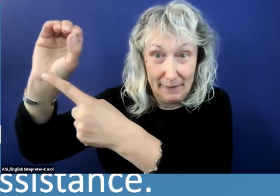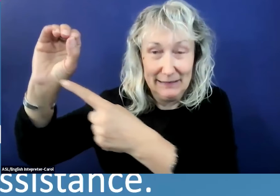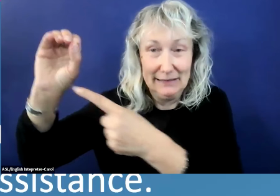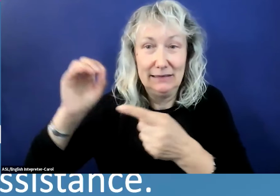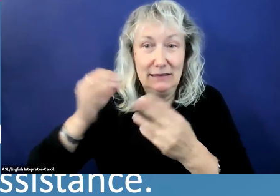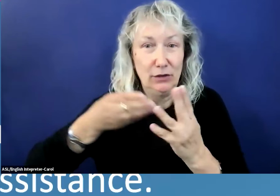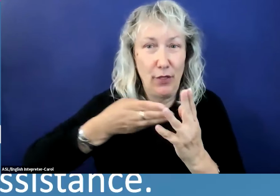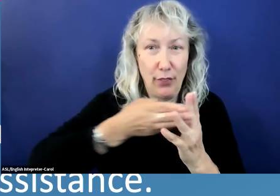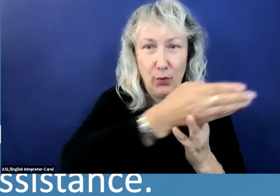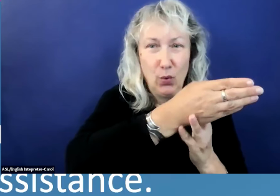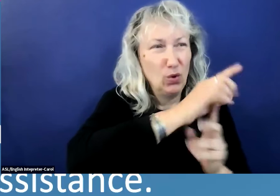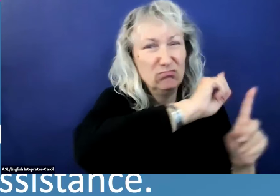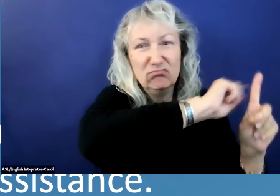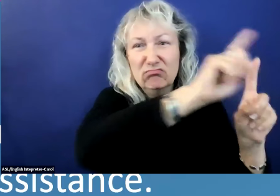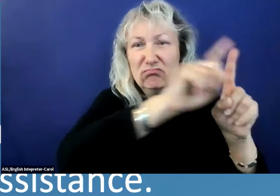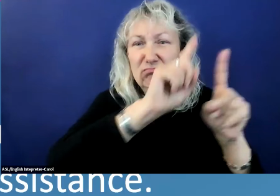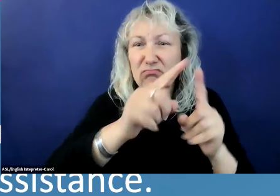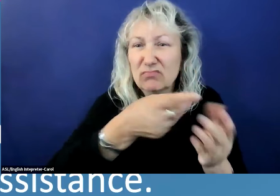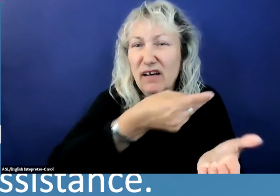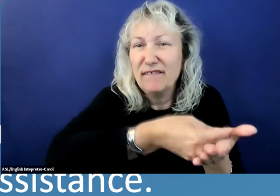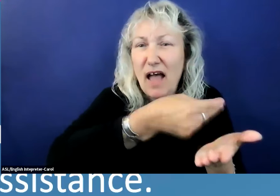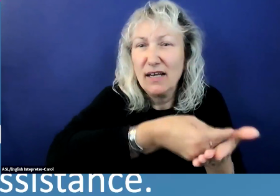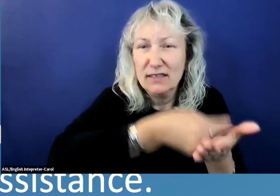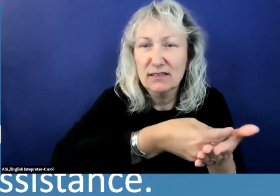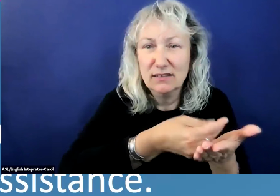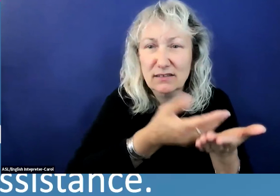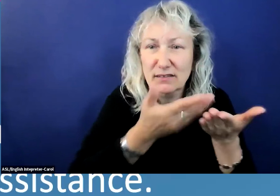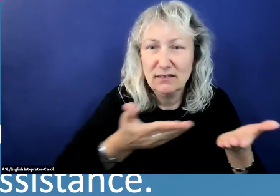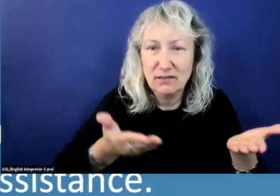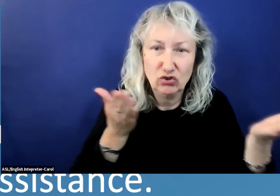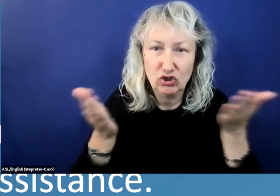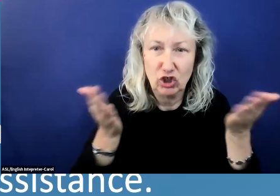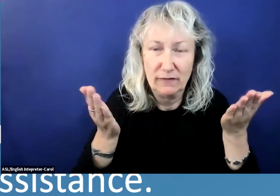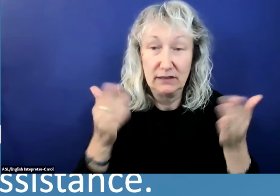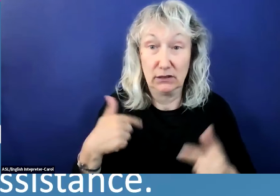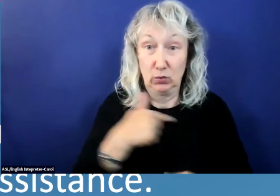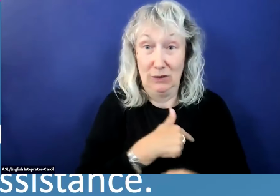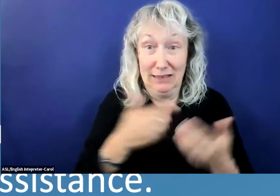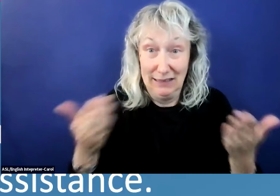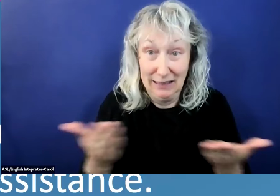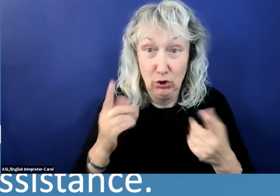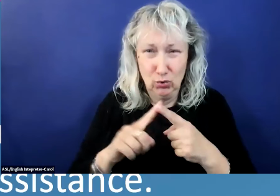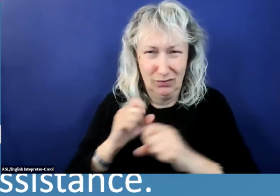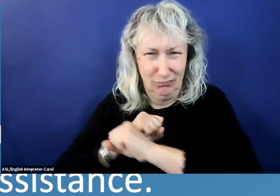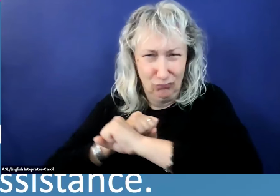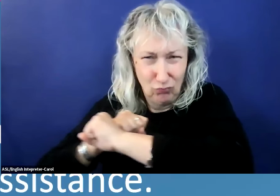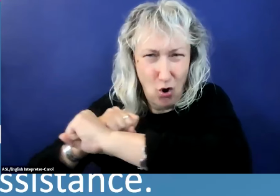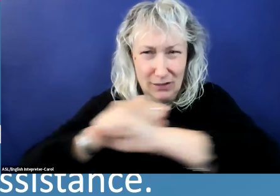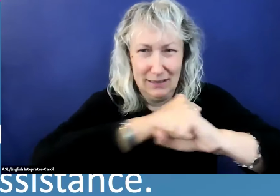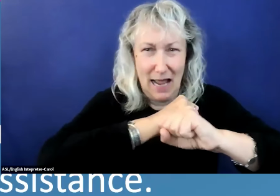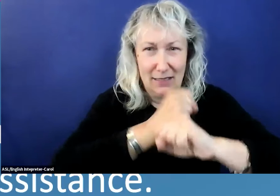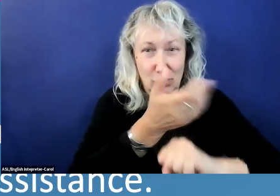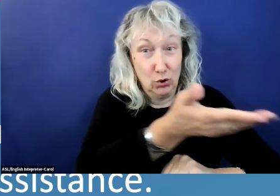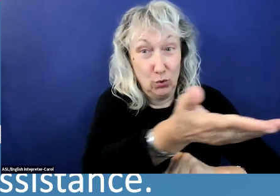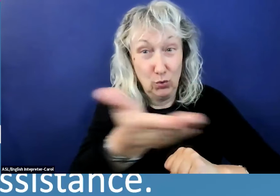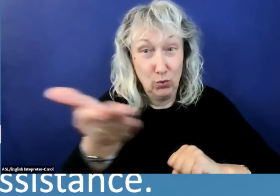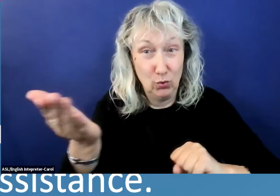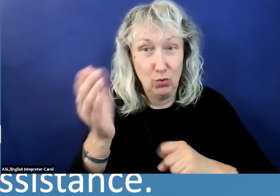as a wide range of financial services. And our mission is to protect Oregonians'